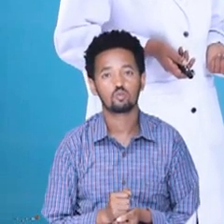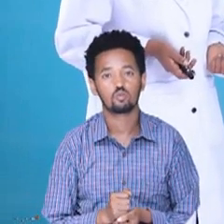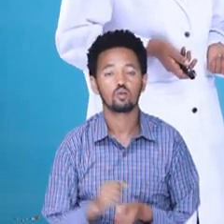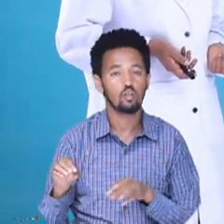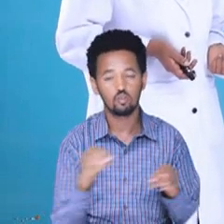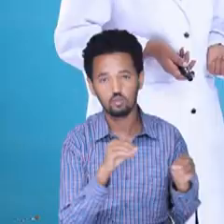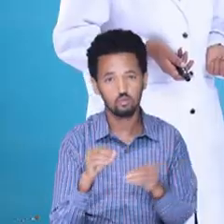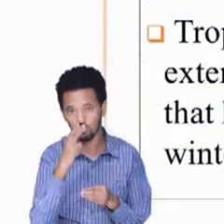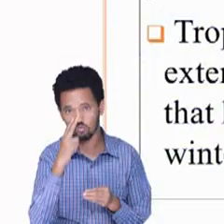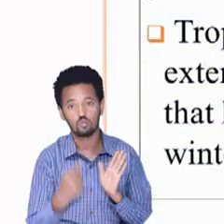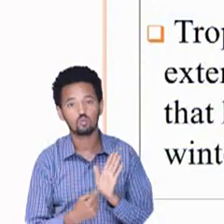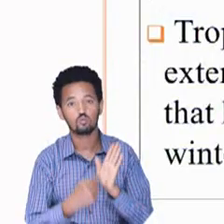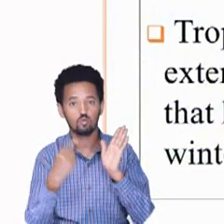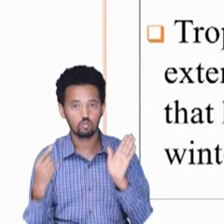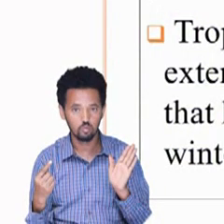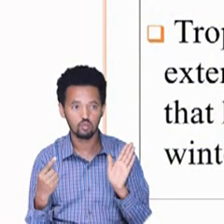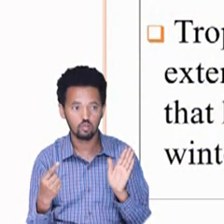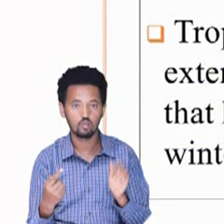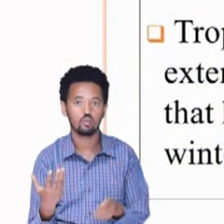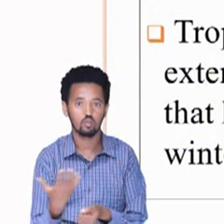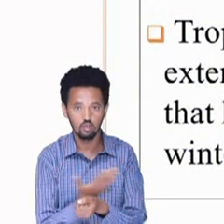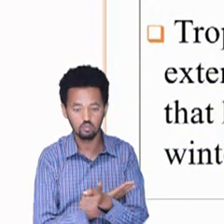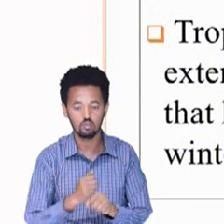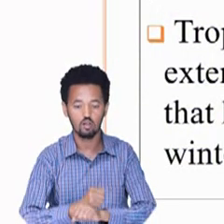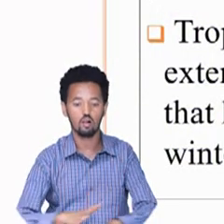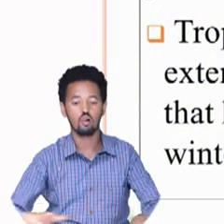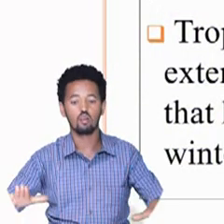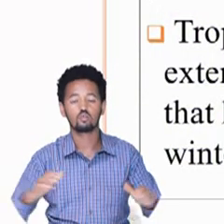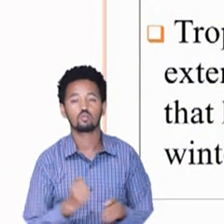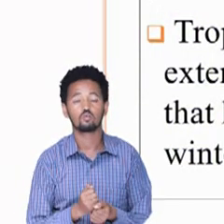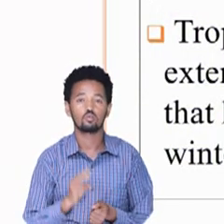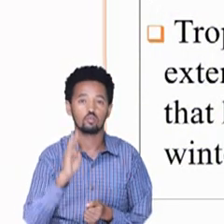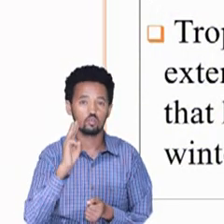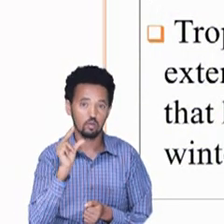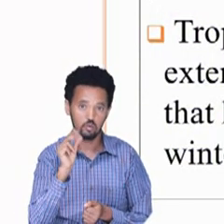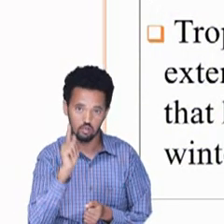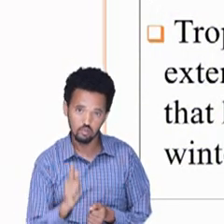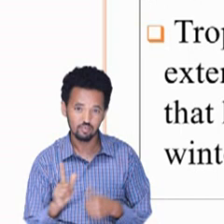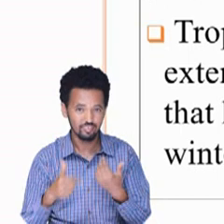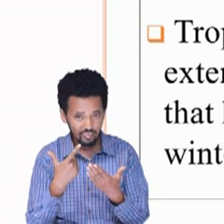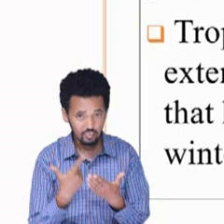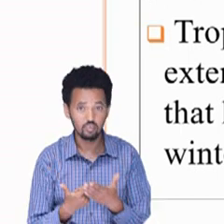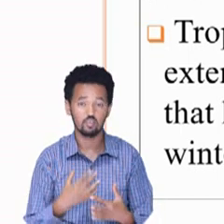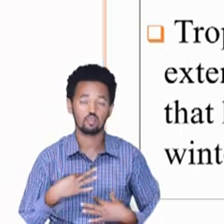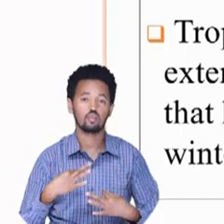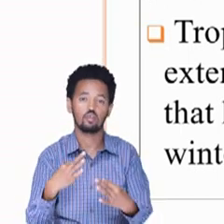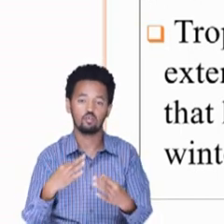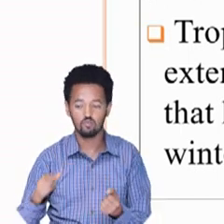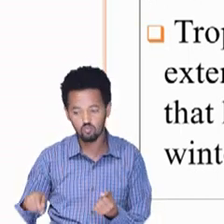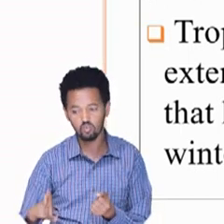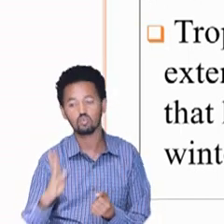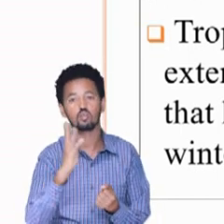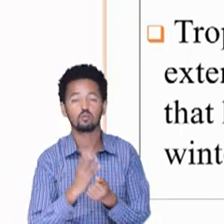Let's move to the tropical grassland or savanna. This kind of vegetation